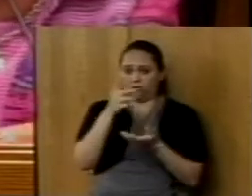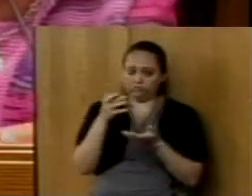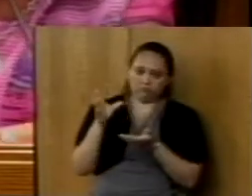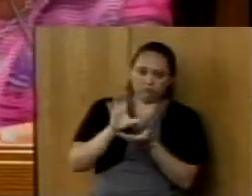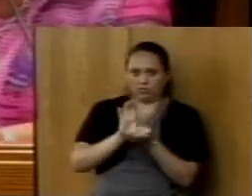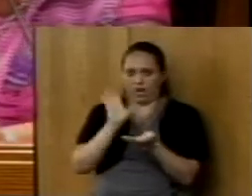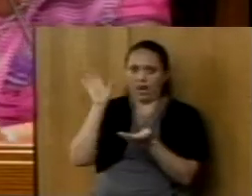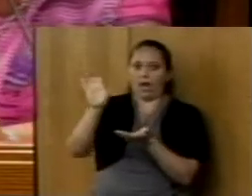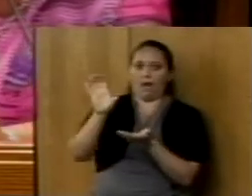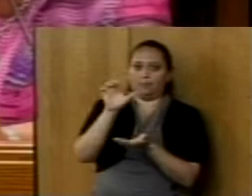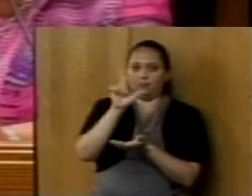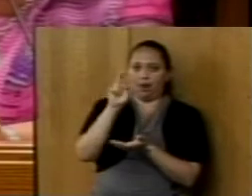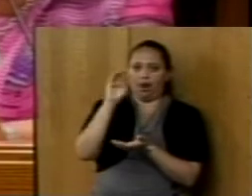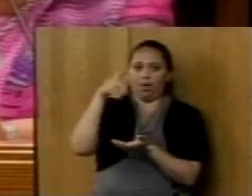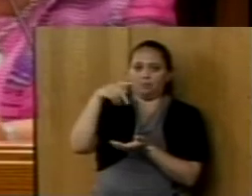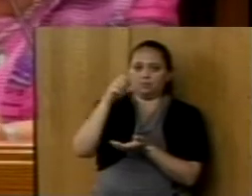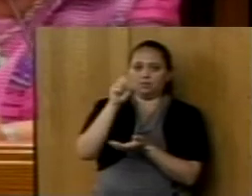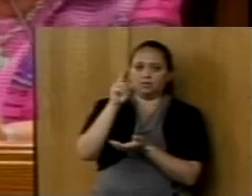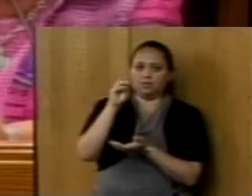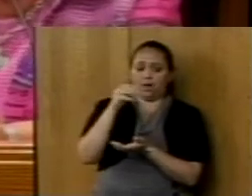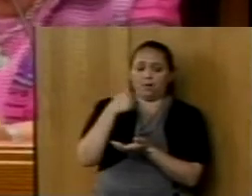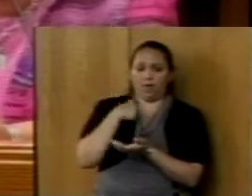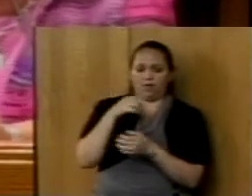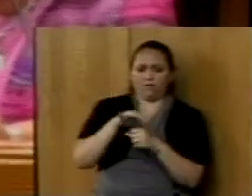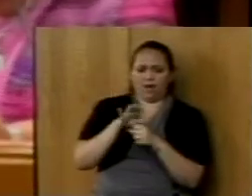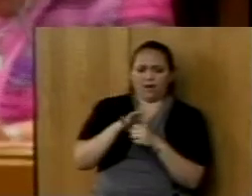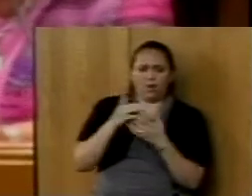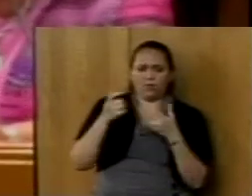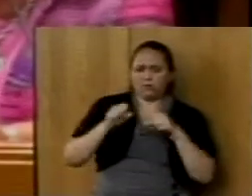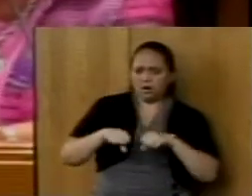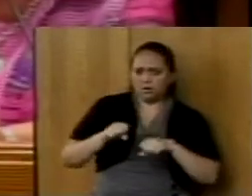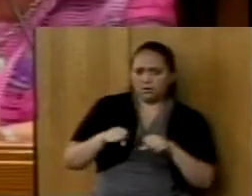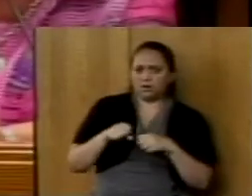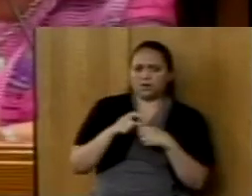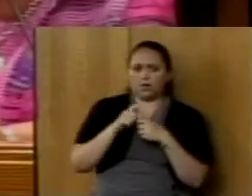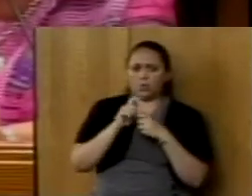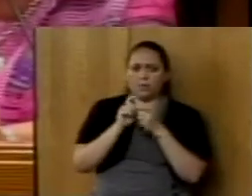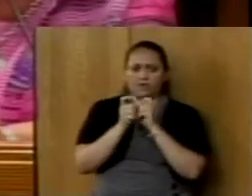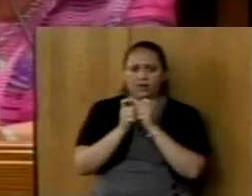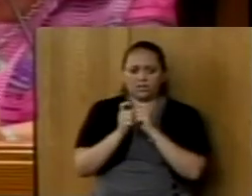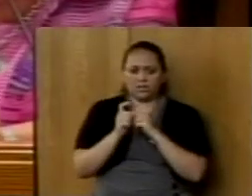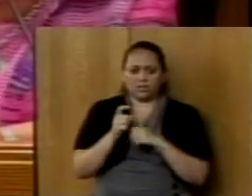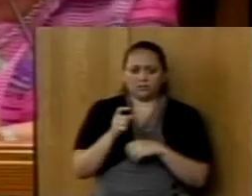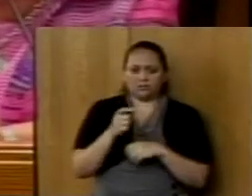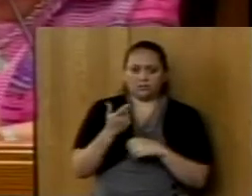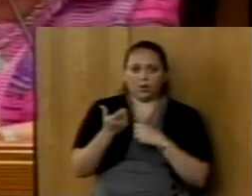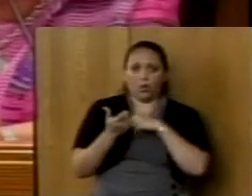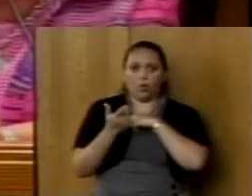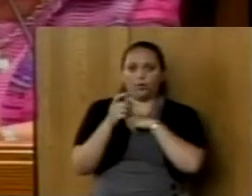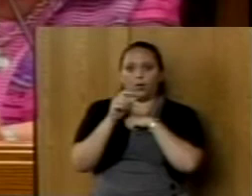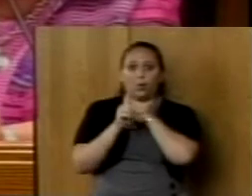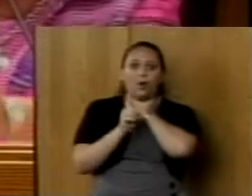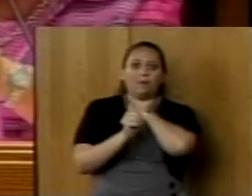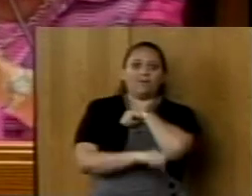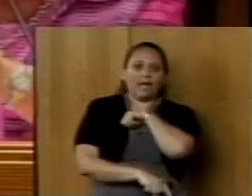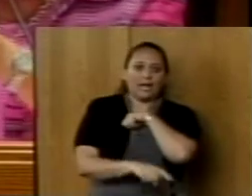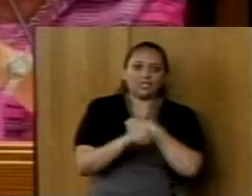and I wanted to find out what the possibilities or the ramifications of having it as one lump sum, and what's the